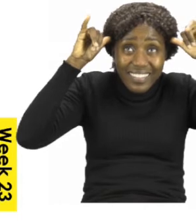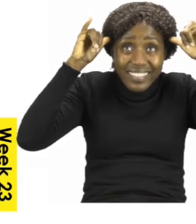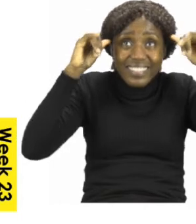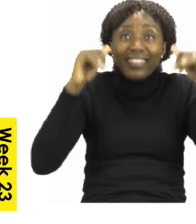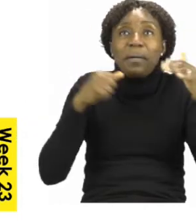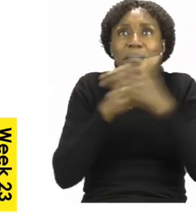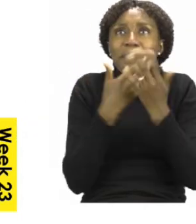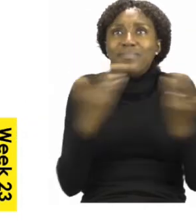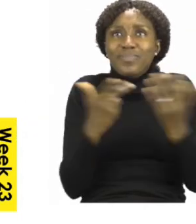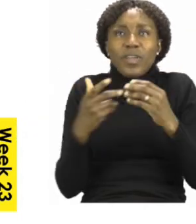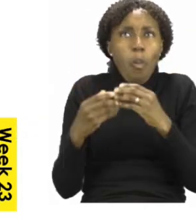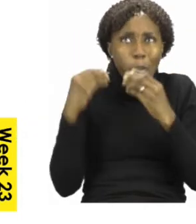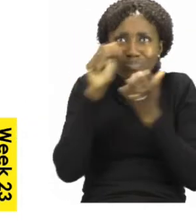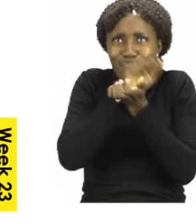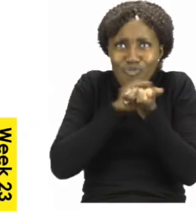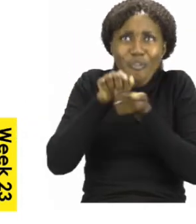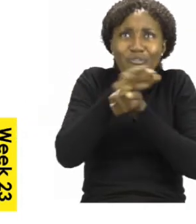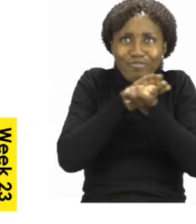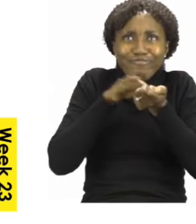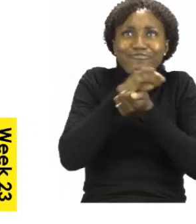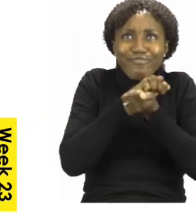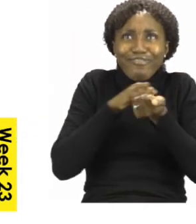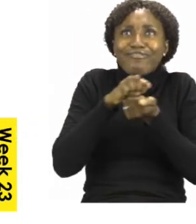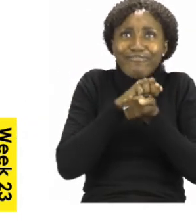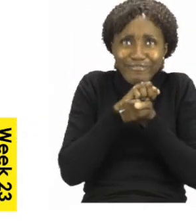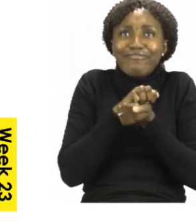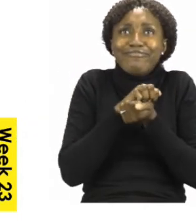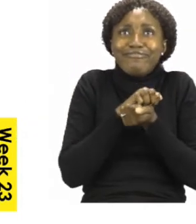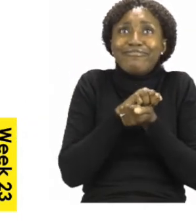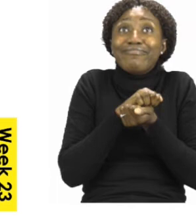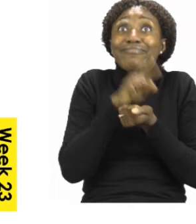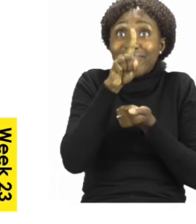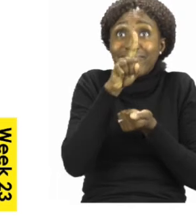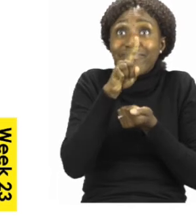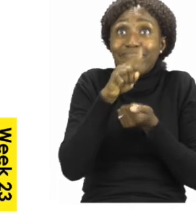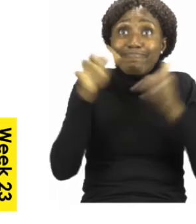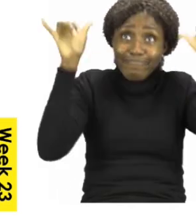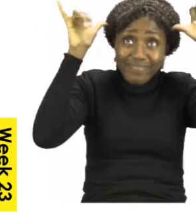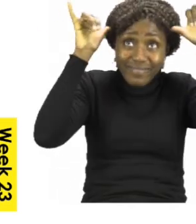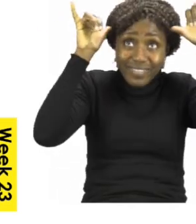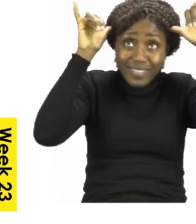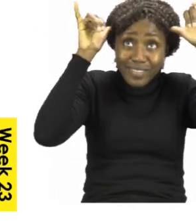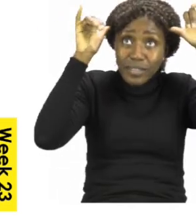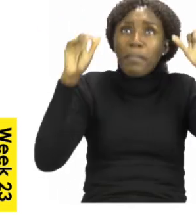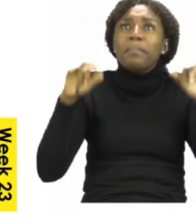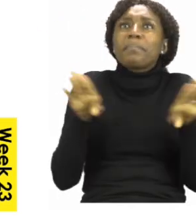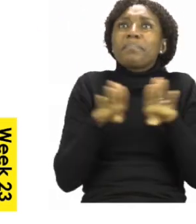Hello, Mr. Cow. Now, the cow sound is moo.